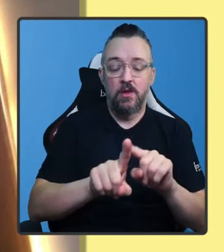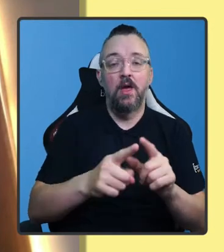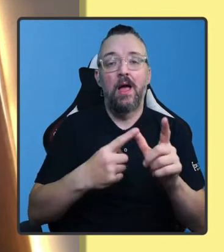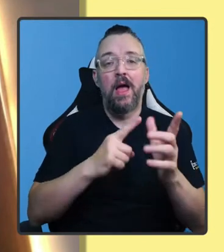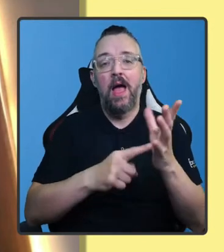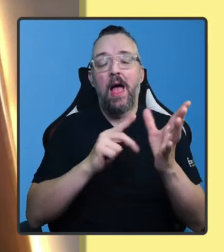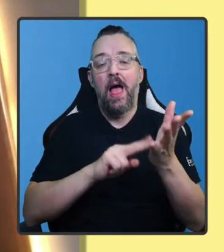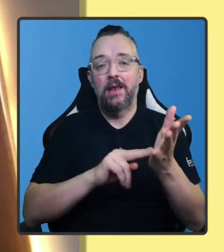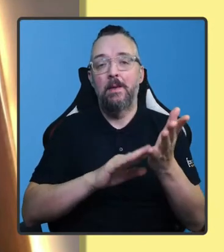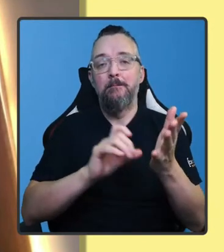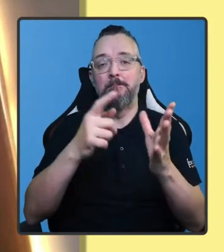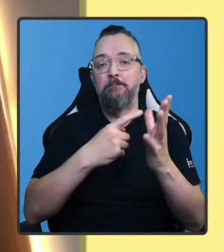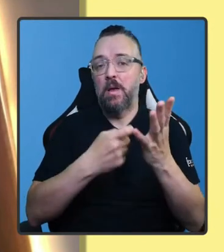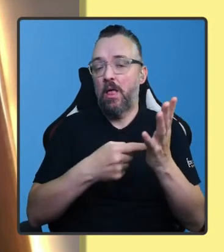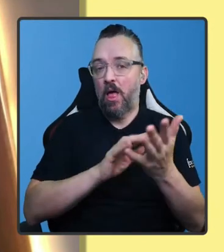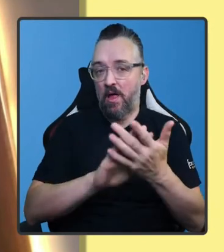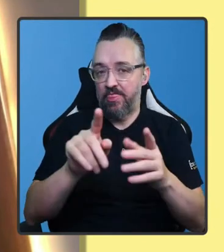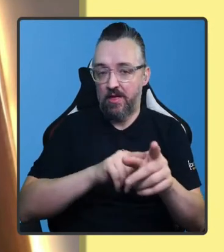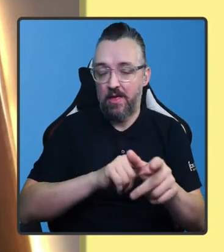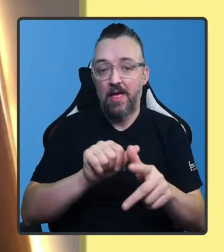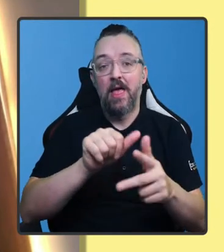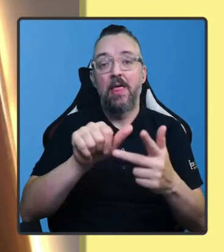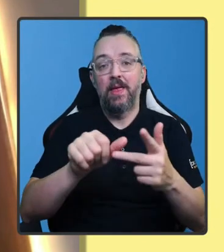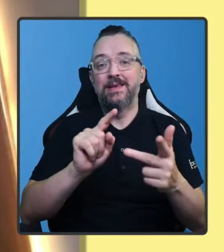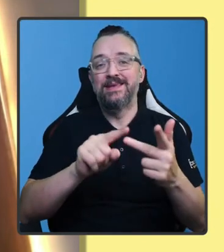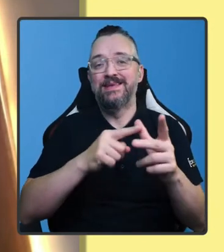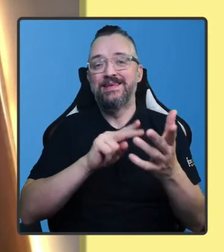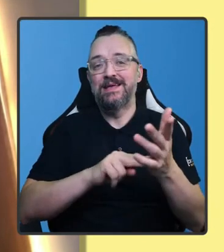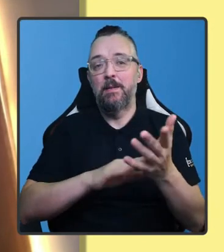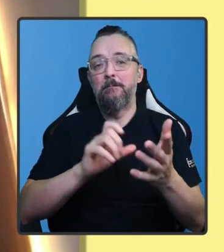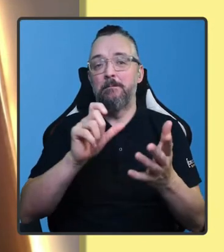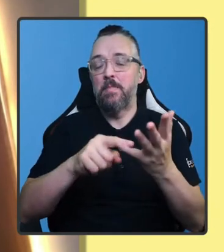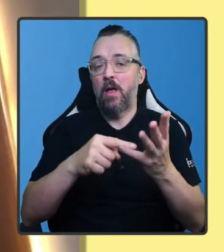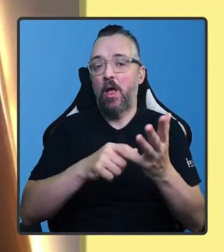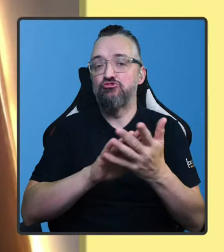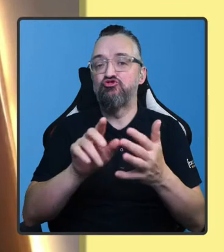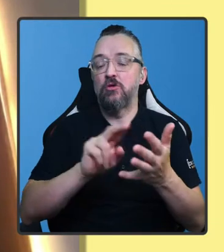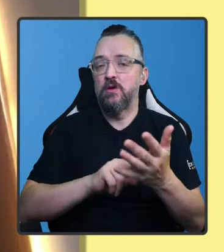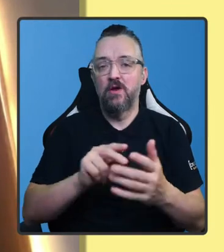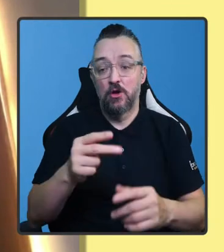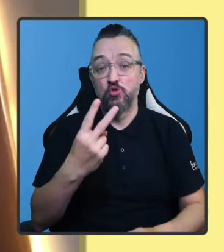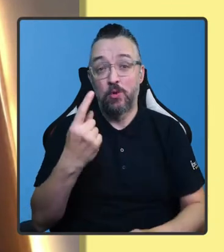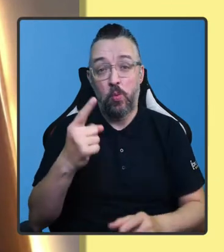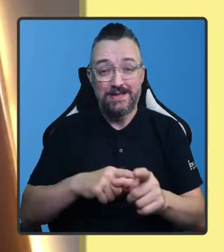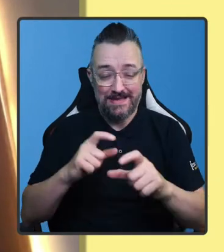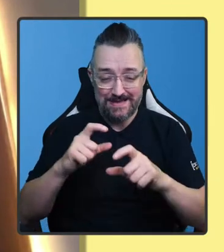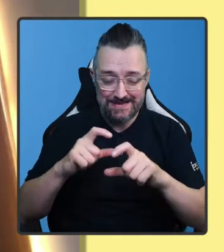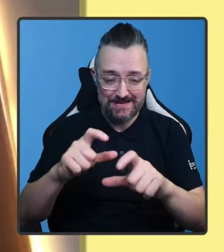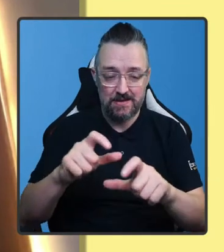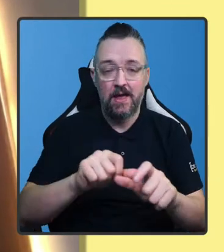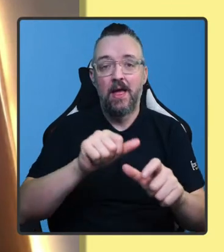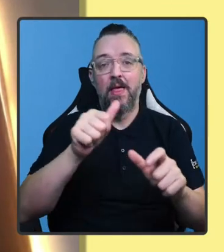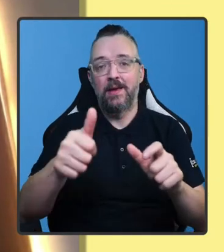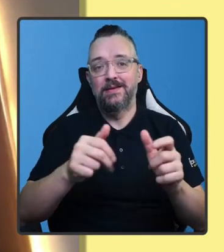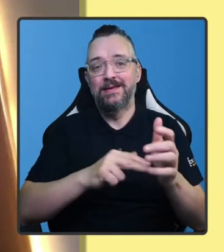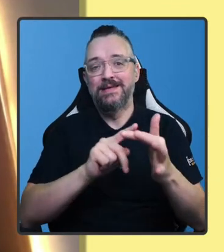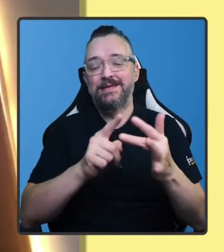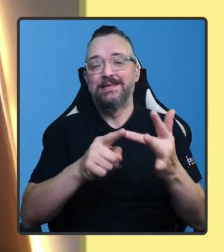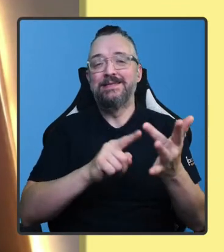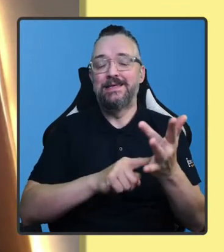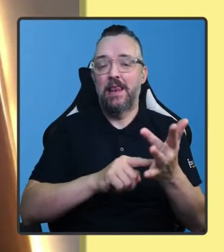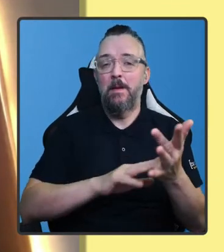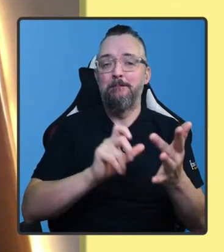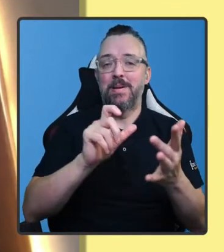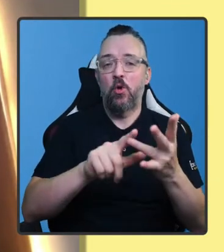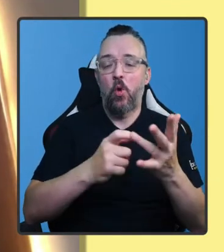by Ian Hudson, who served for 21 years. Ian was accompanied by Professor Neil McCormick, and then for 15 years by our